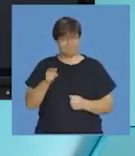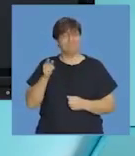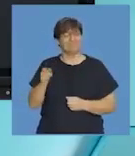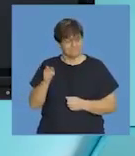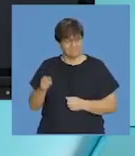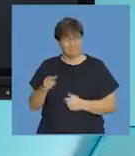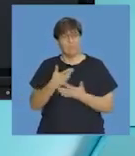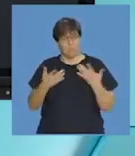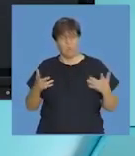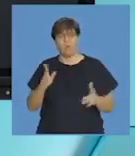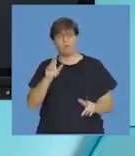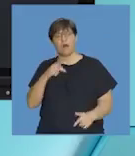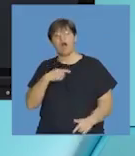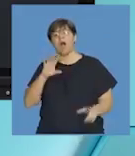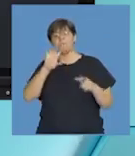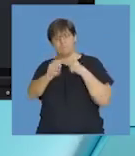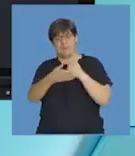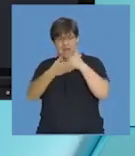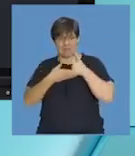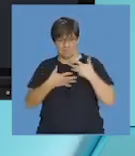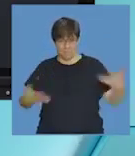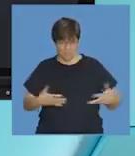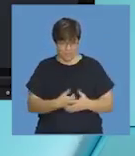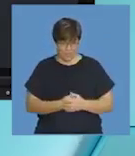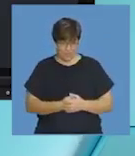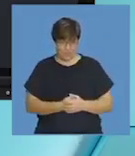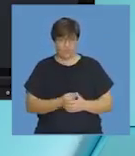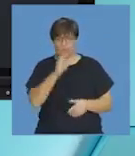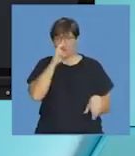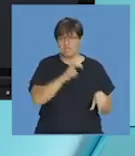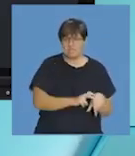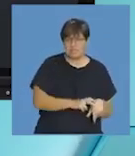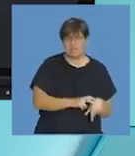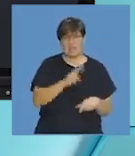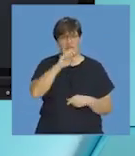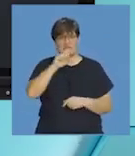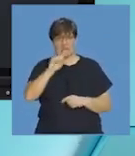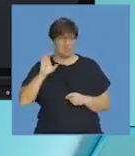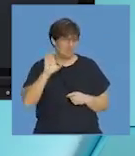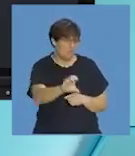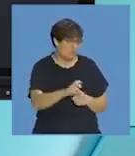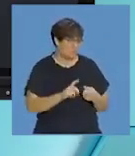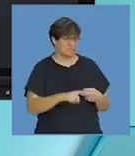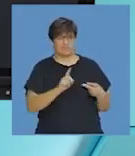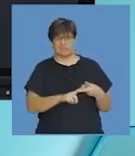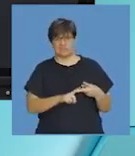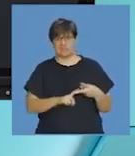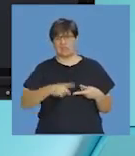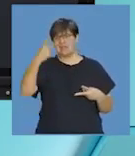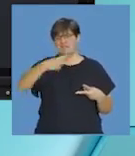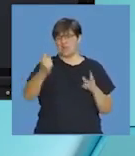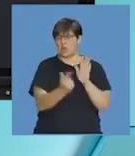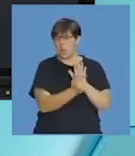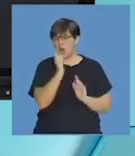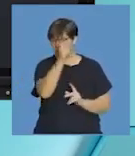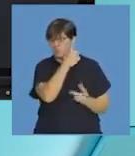are actually more useful for us. So when it comes to us needing to find net force for Newton's second law a little bit